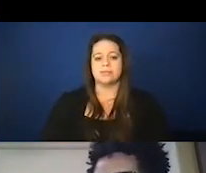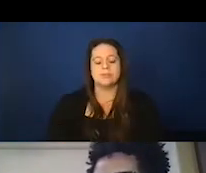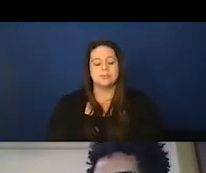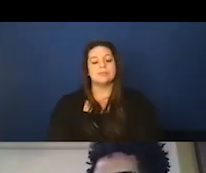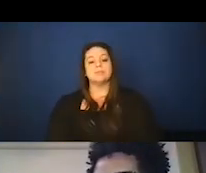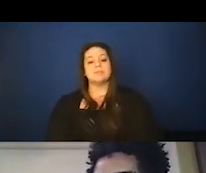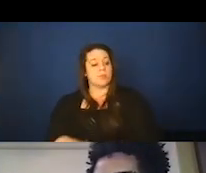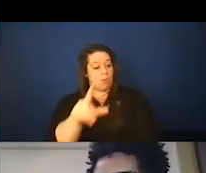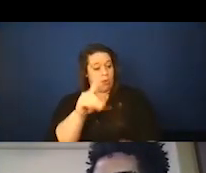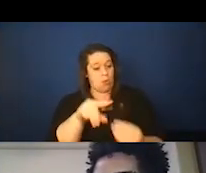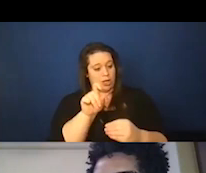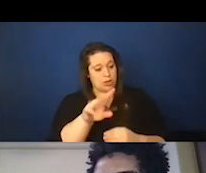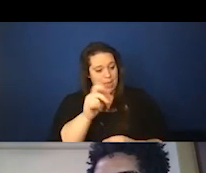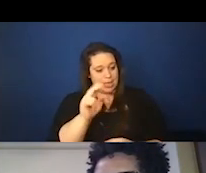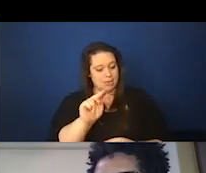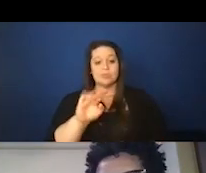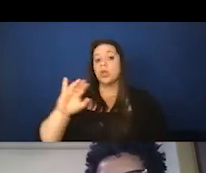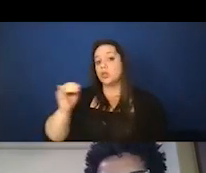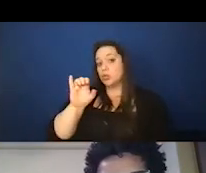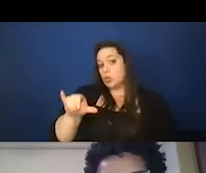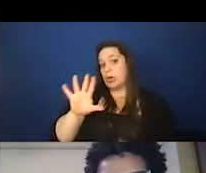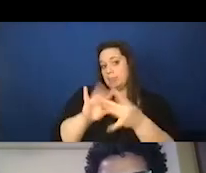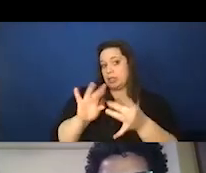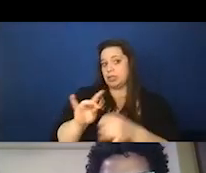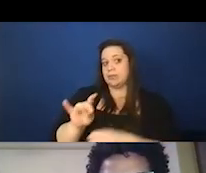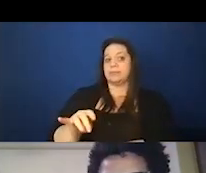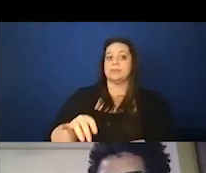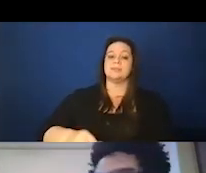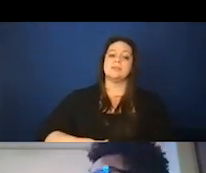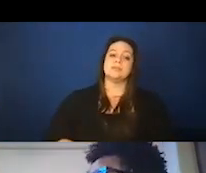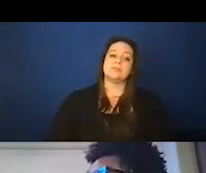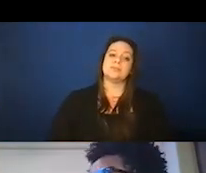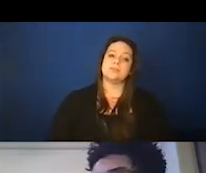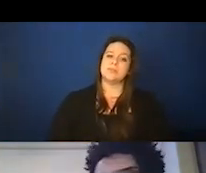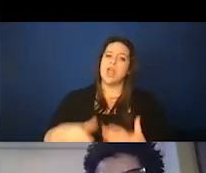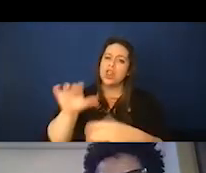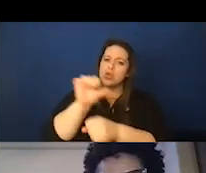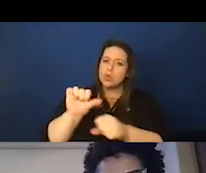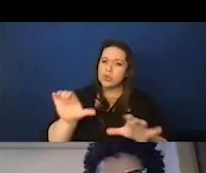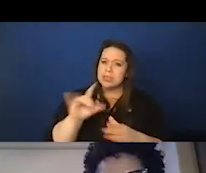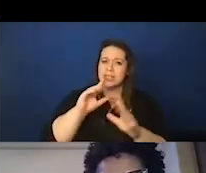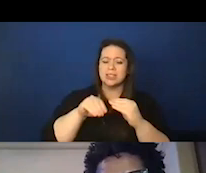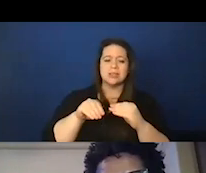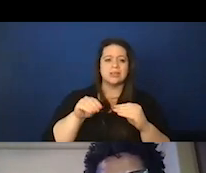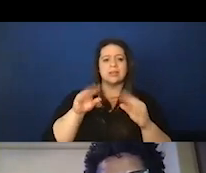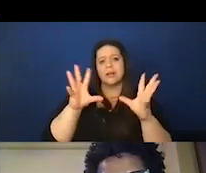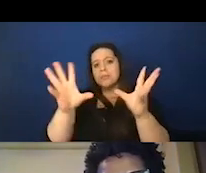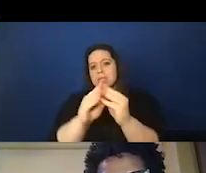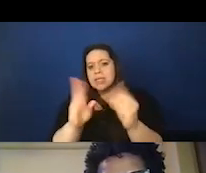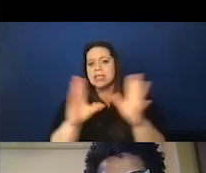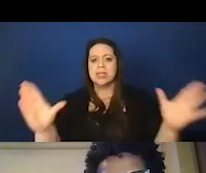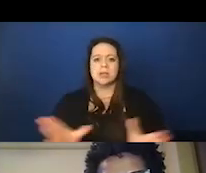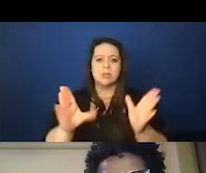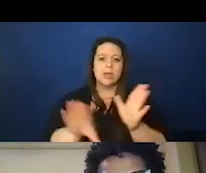Joy who mentioned that with all the work that we're doing on calls like this, answering questions, building trust, encouraging people to